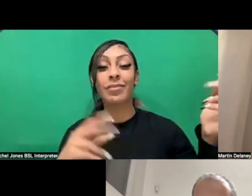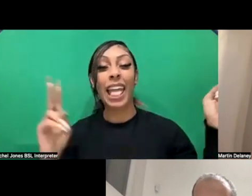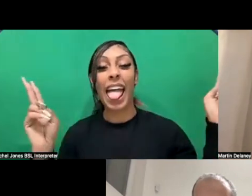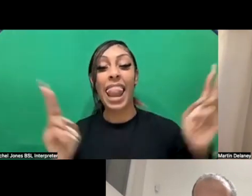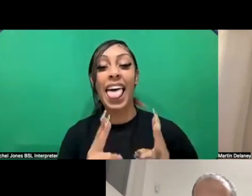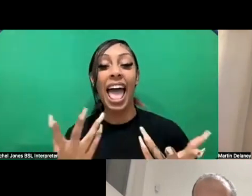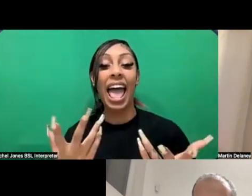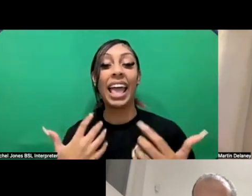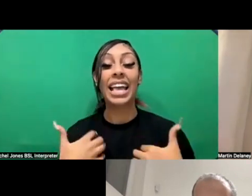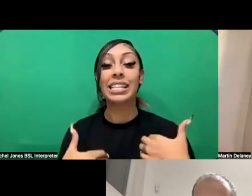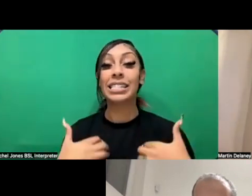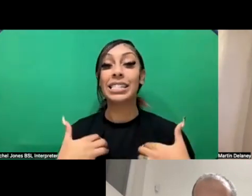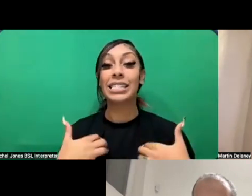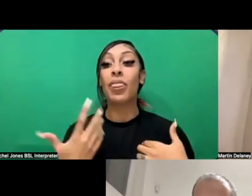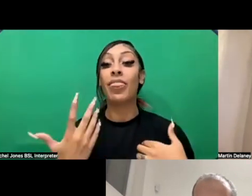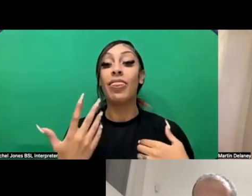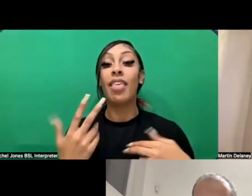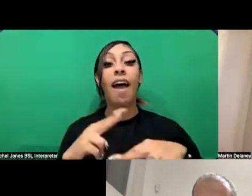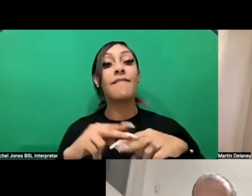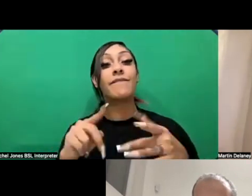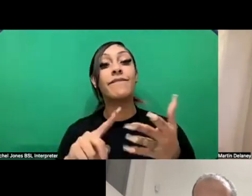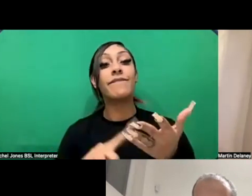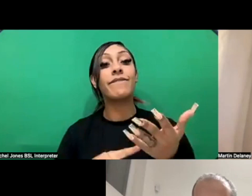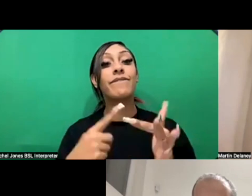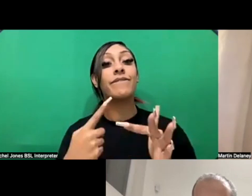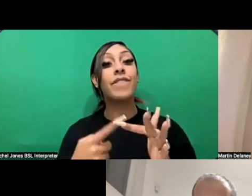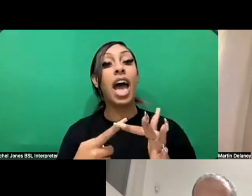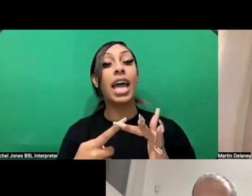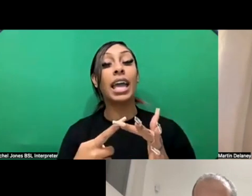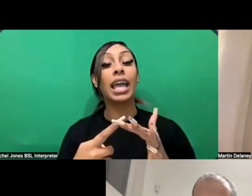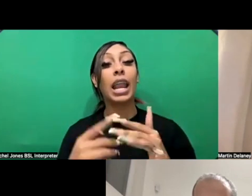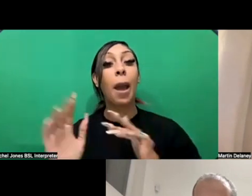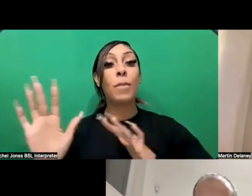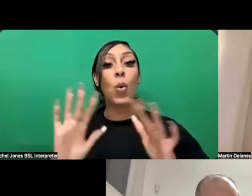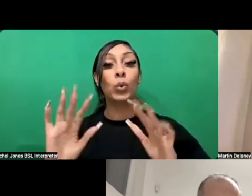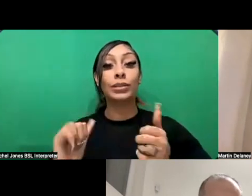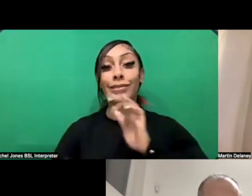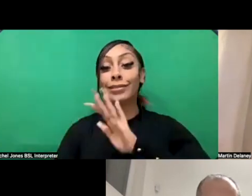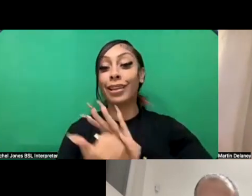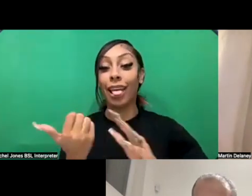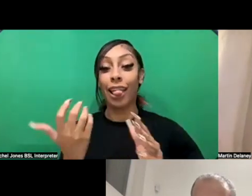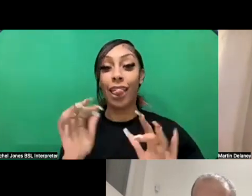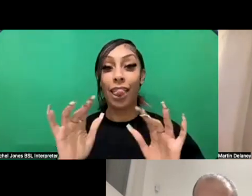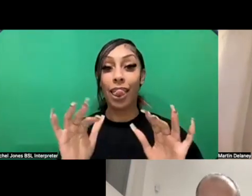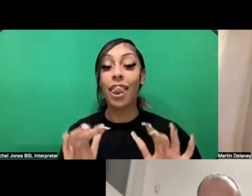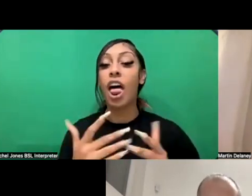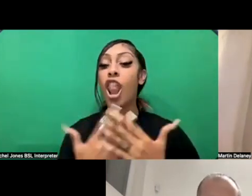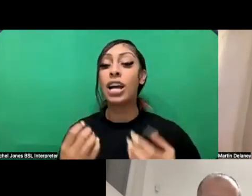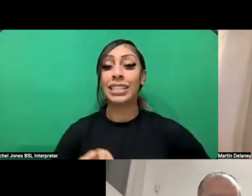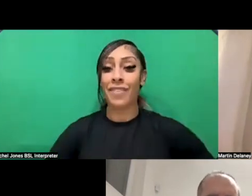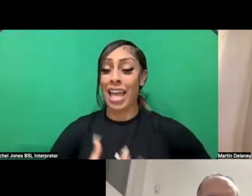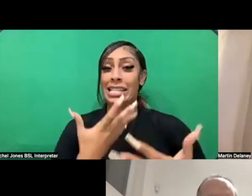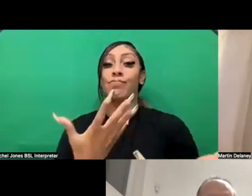with fine motor skills, but I've also seen it where there's a lot of expressiveness within an